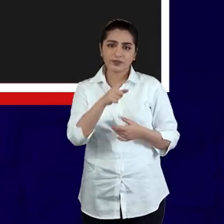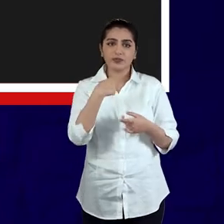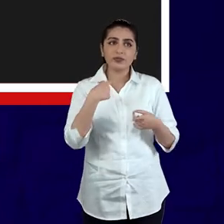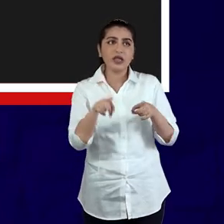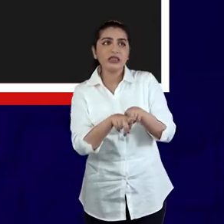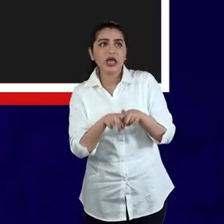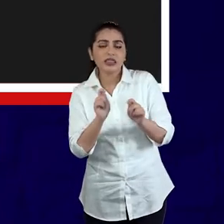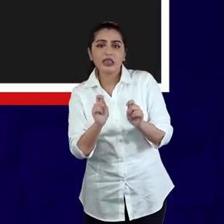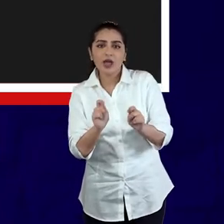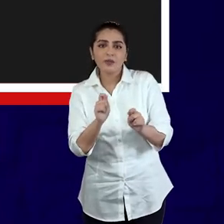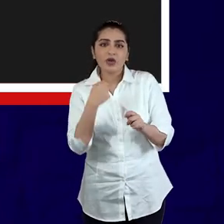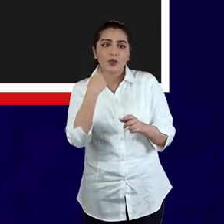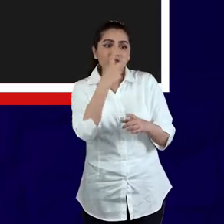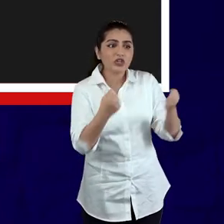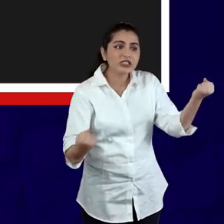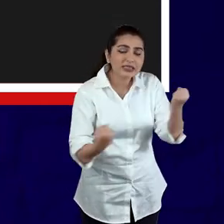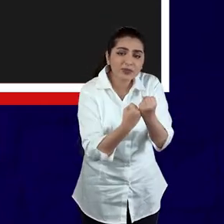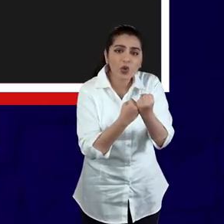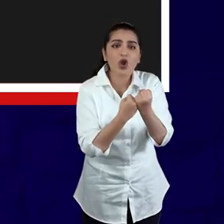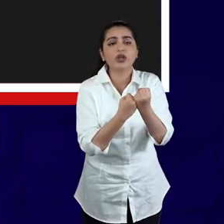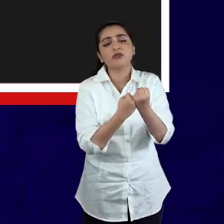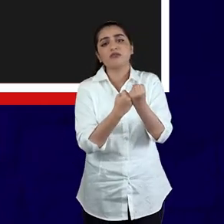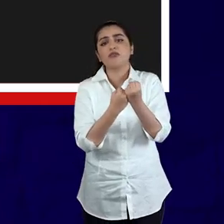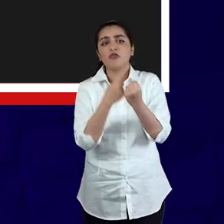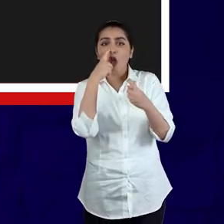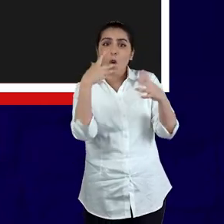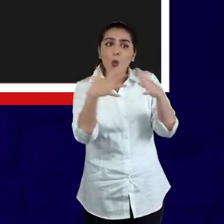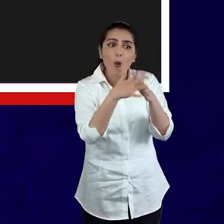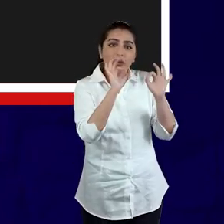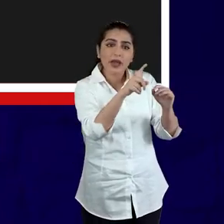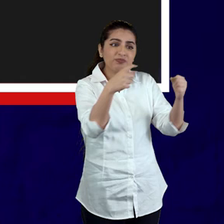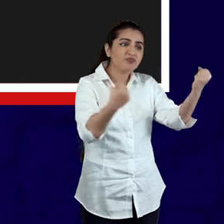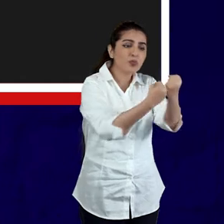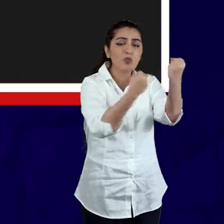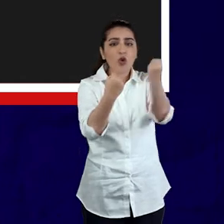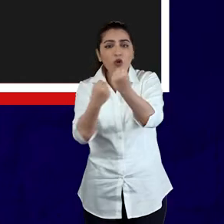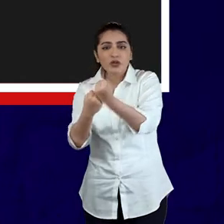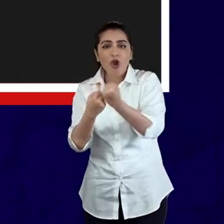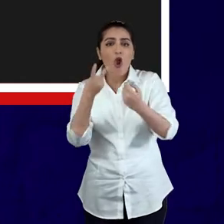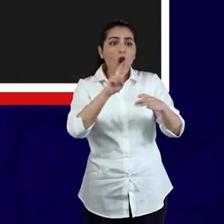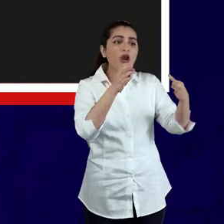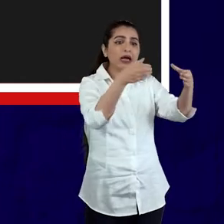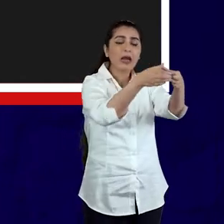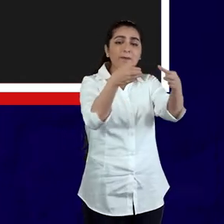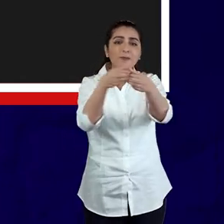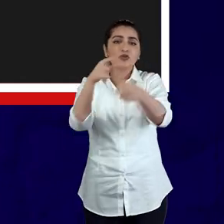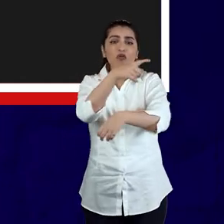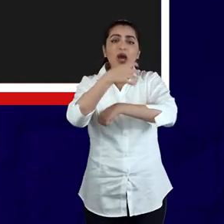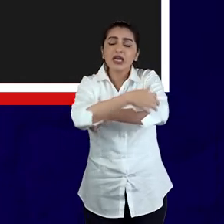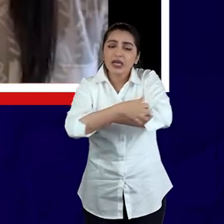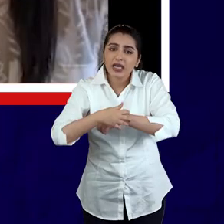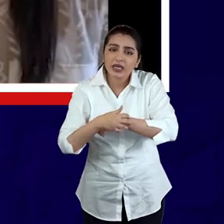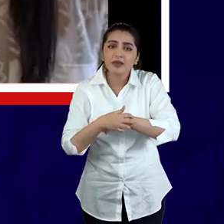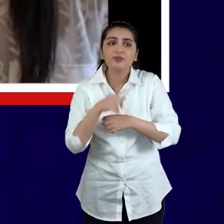on for the last few years, is really about supporting women and communities themselves